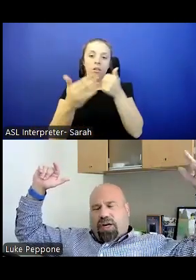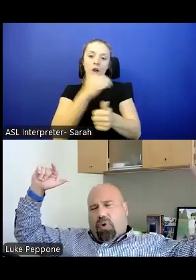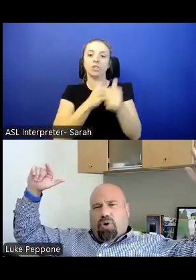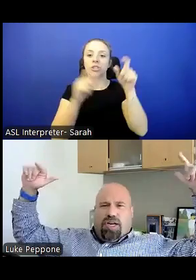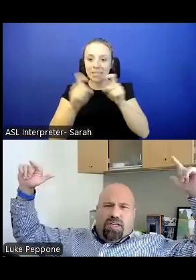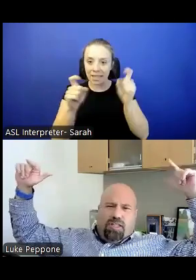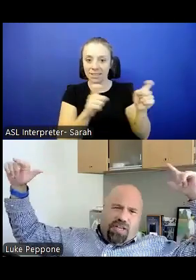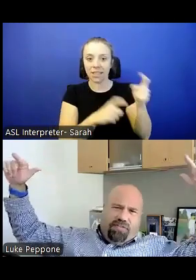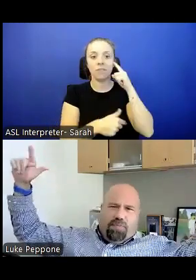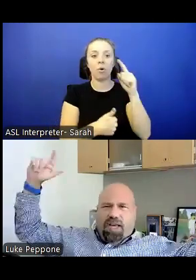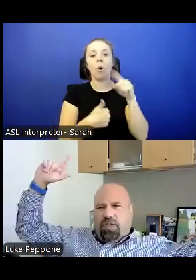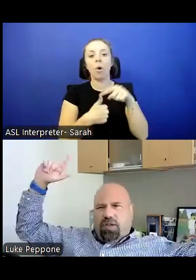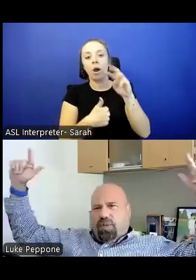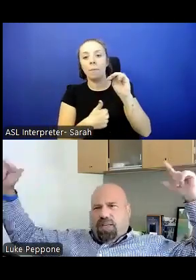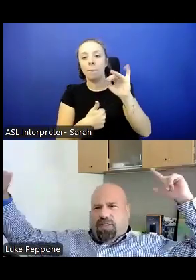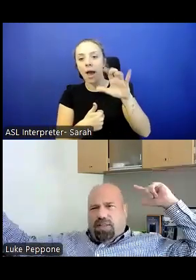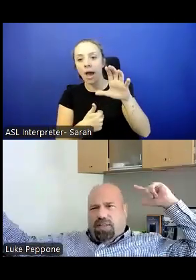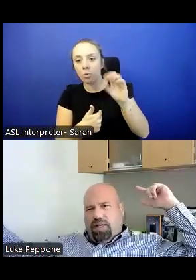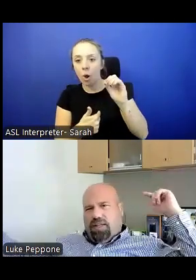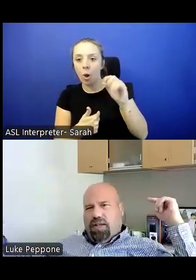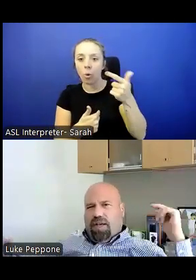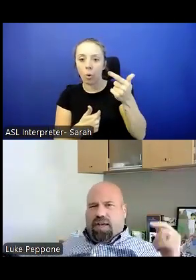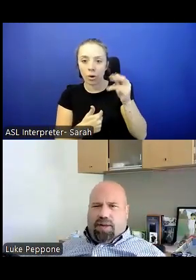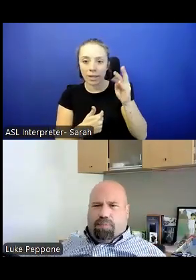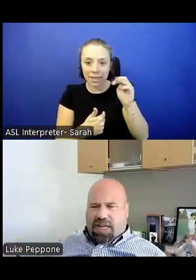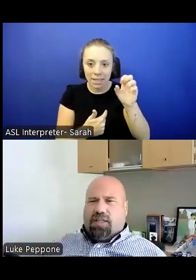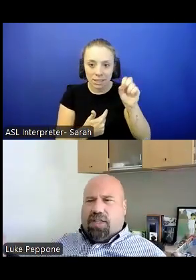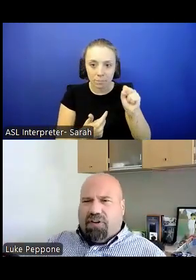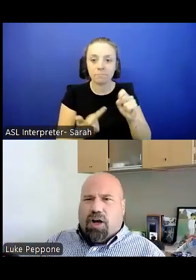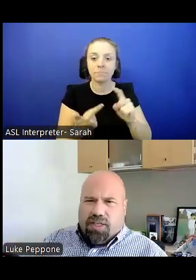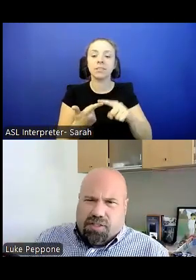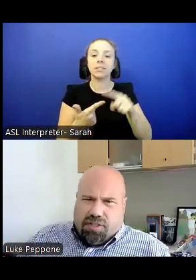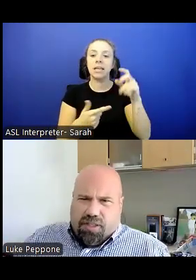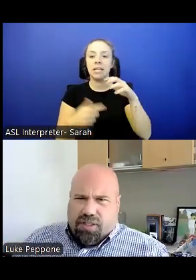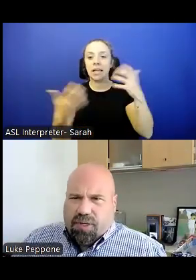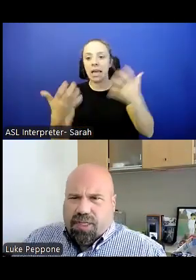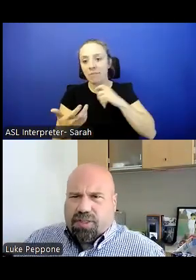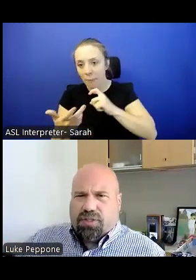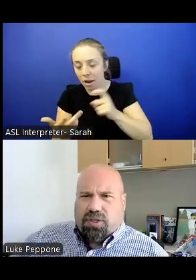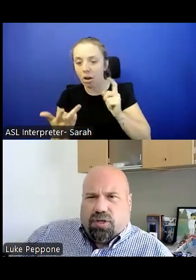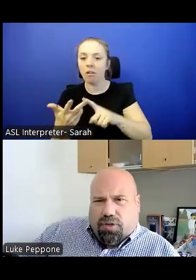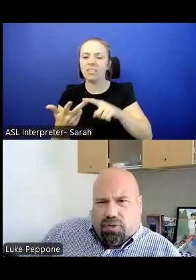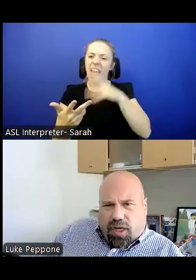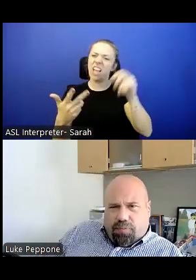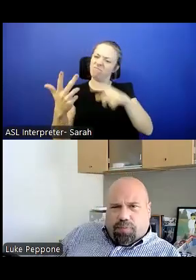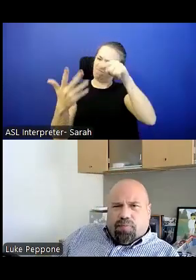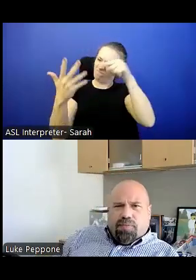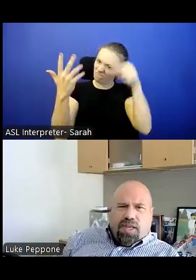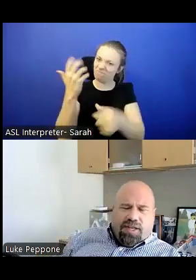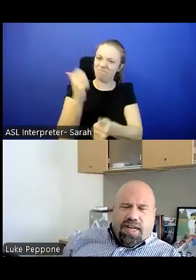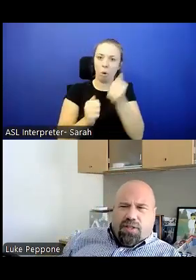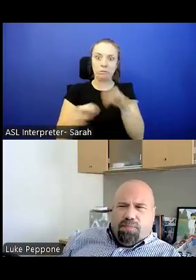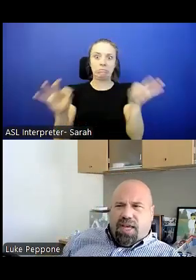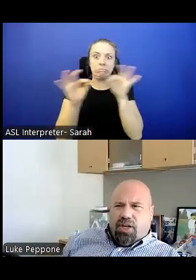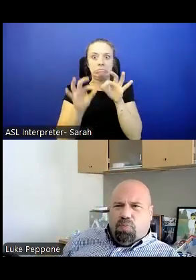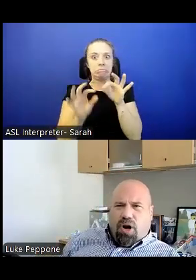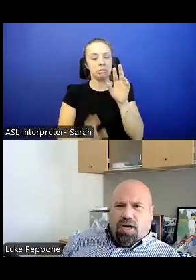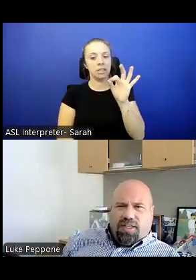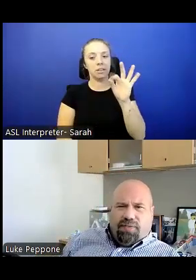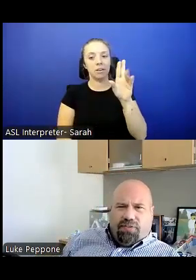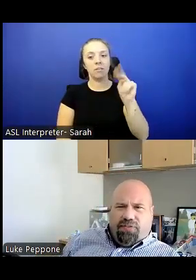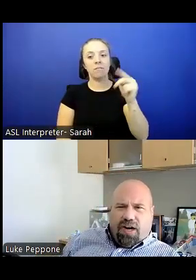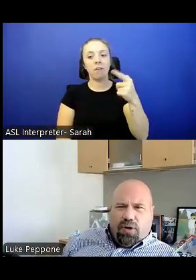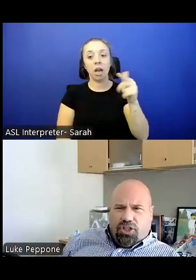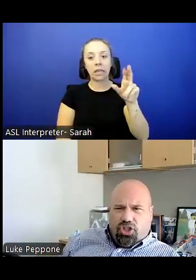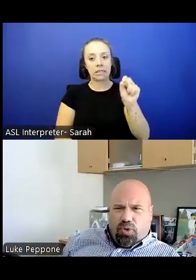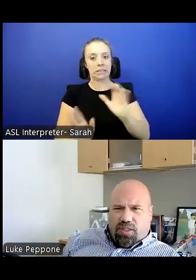for microorganisms, heavy metals, pesticides, and basically fungus is the biggest concern. Okay. Now, the medical products